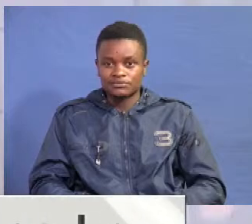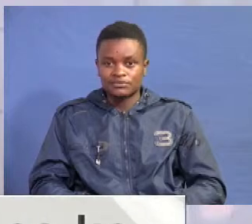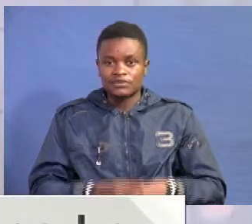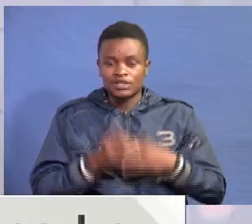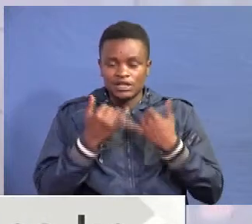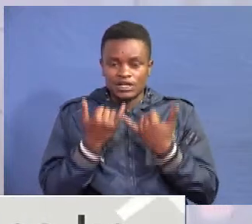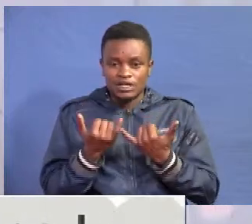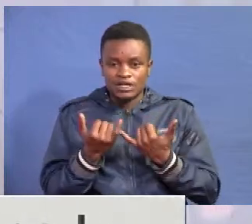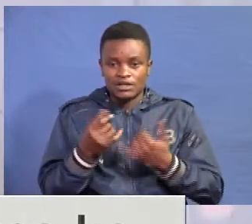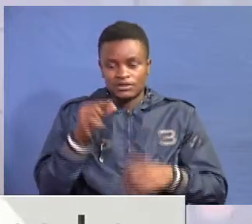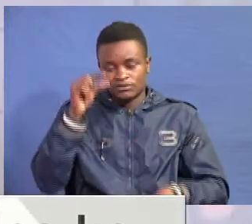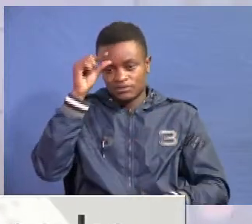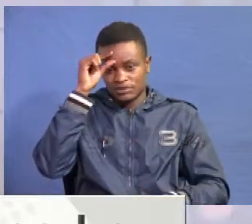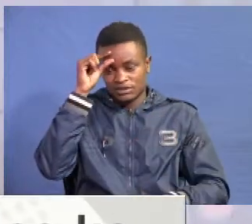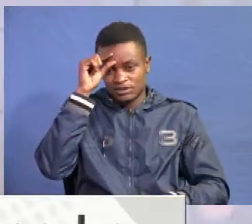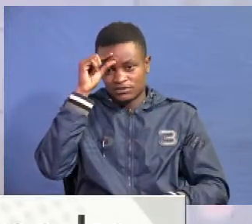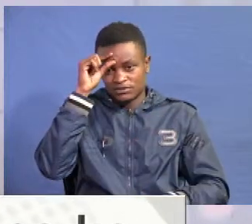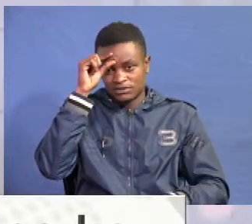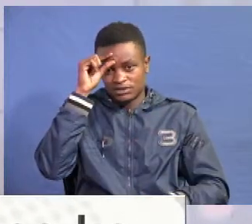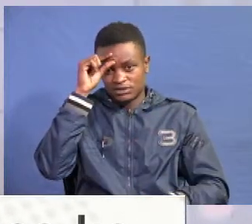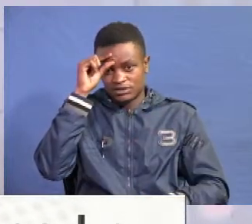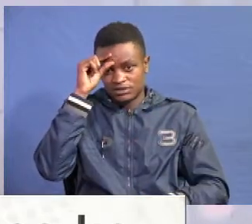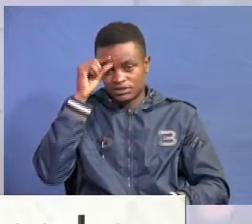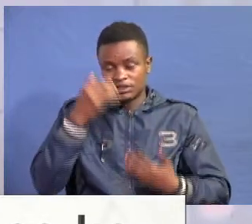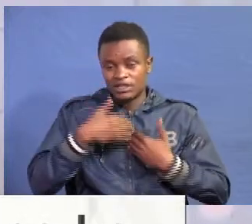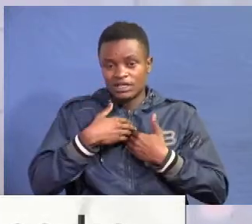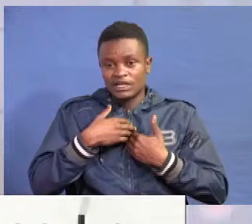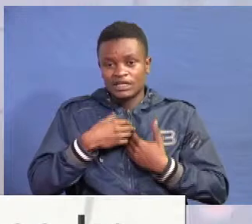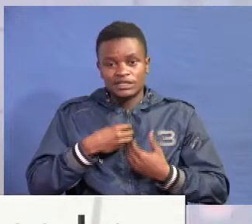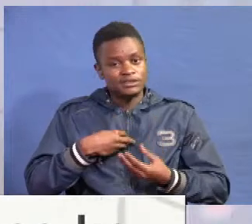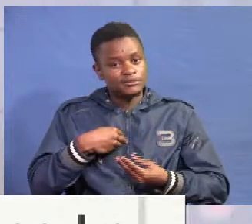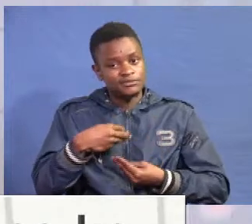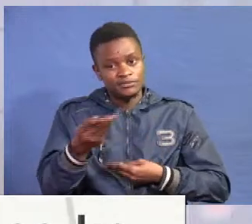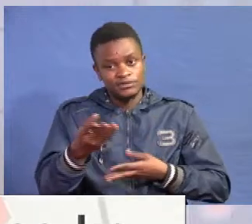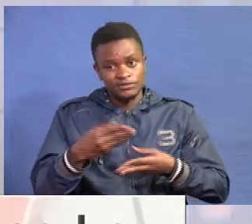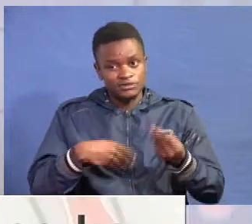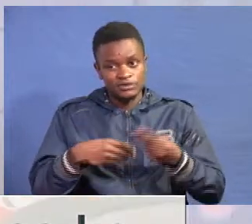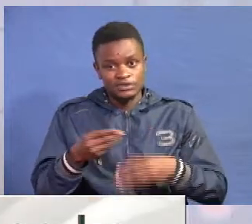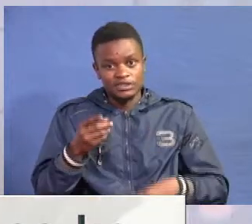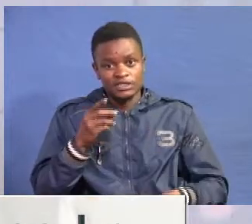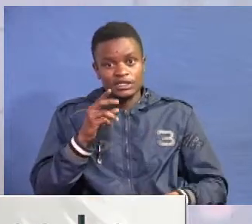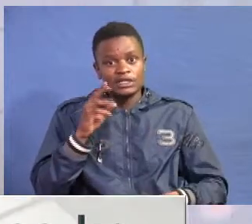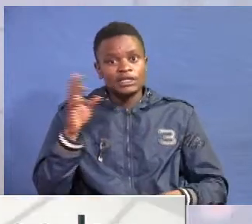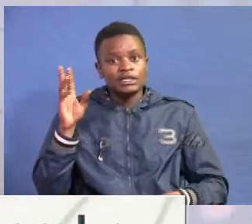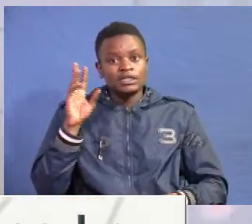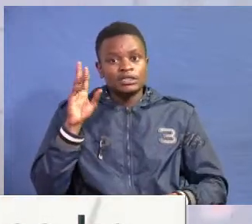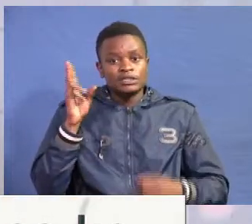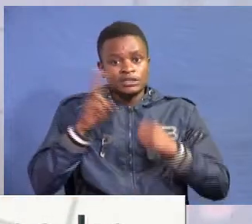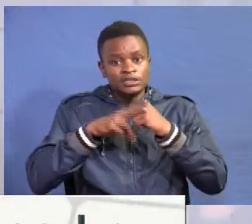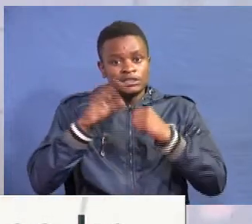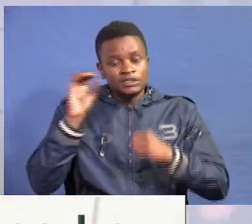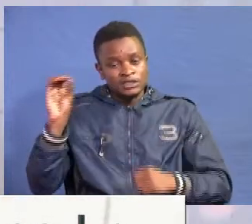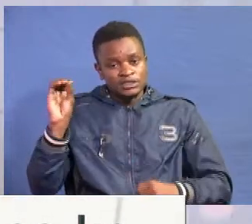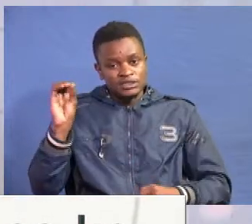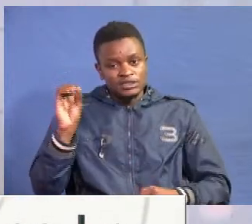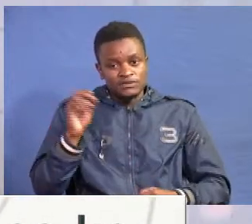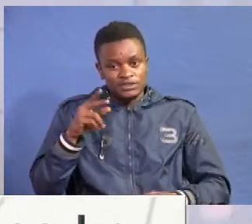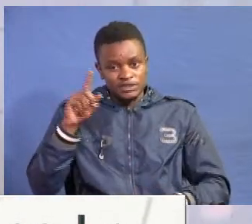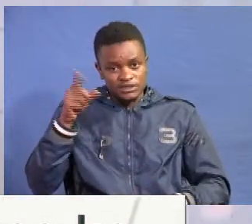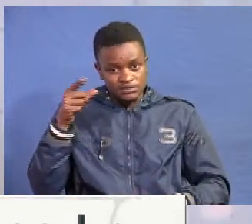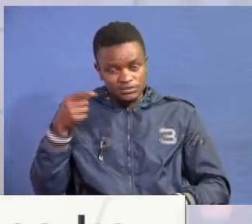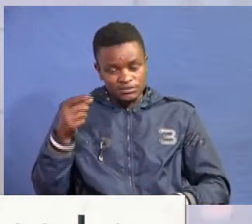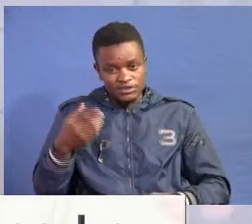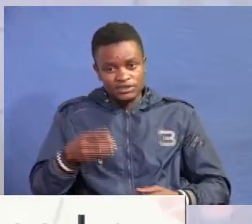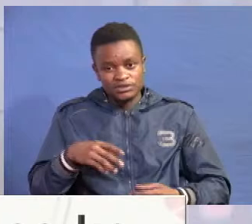Now the government has disbursed 70 million Kenyan shillings to compensate families affected by human-wildlife